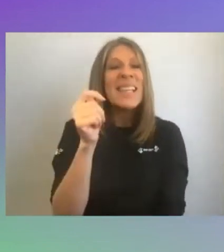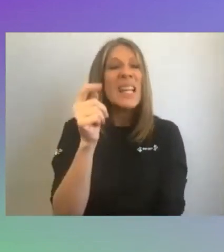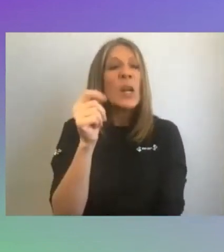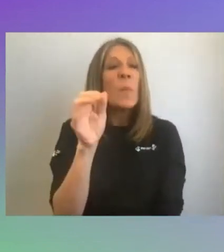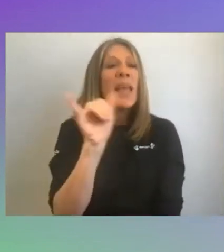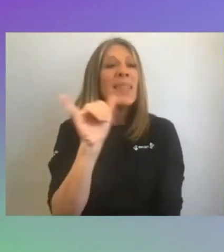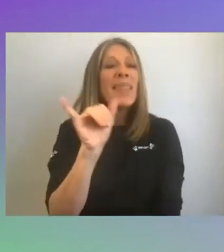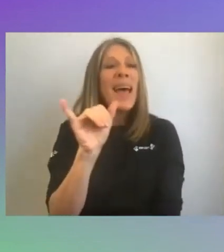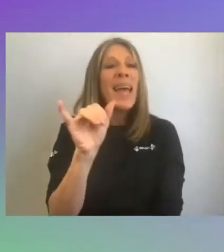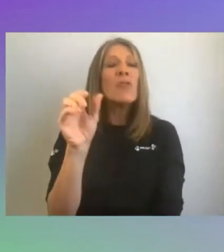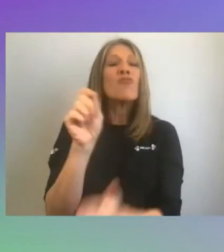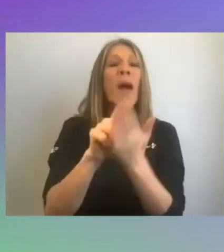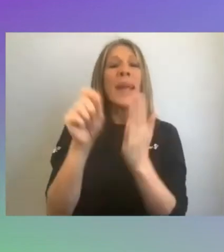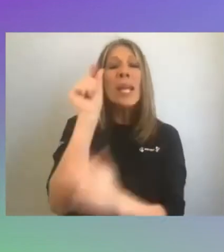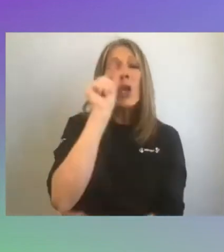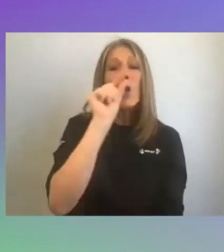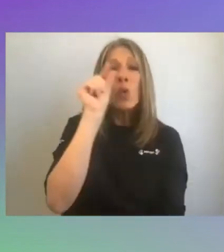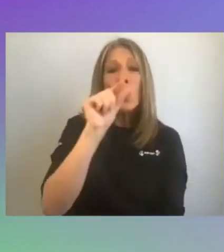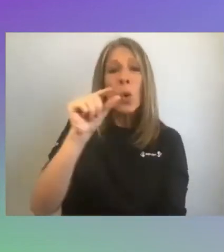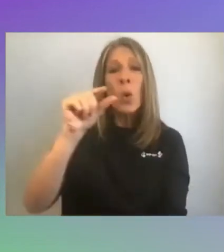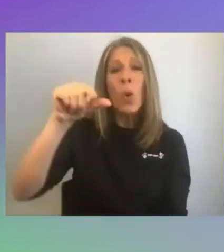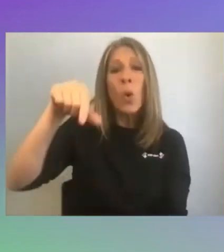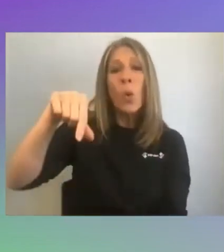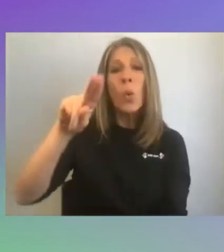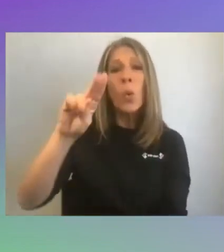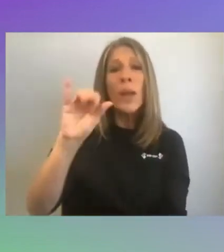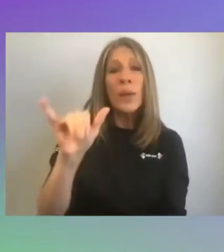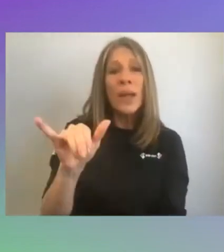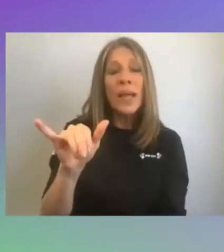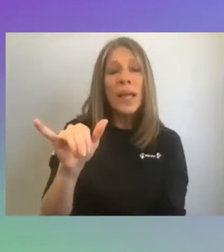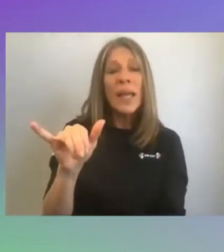Google queries, except it's more